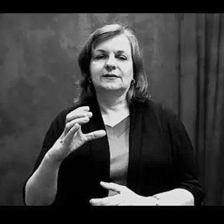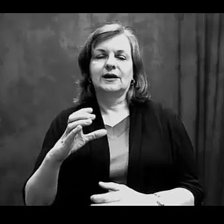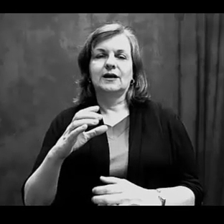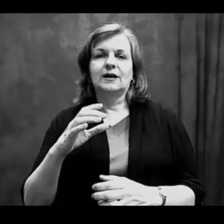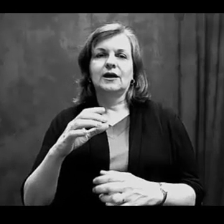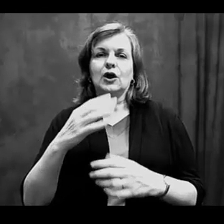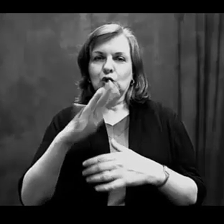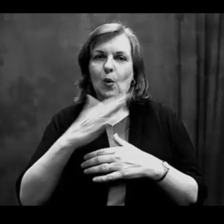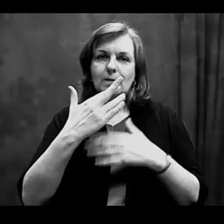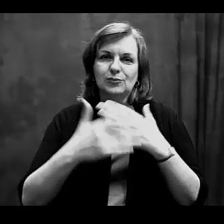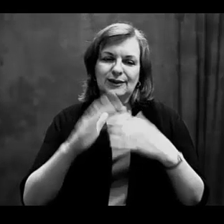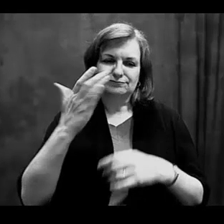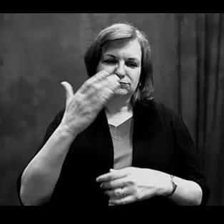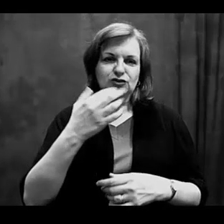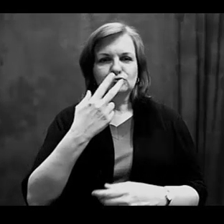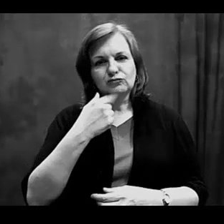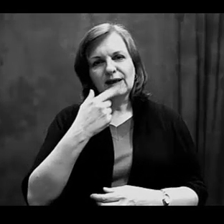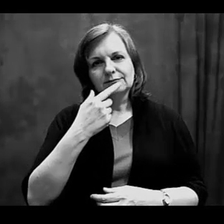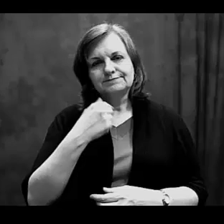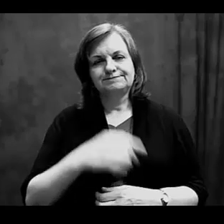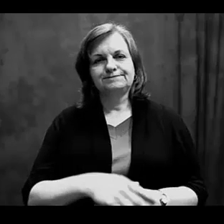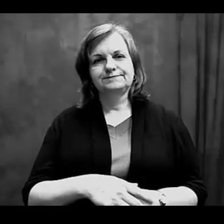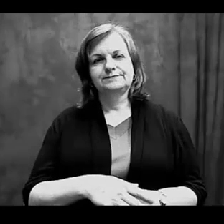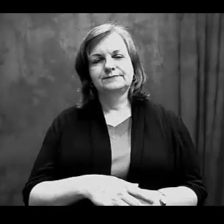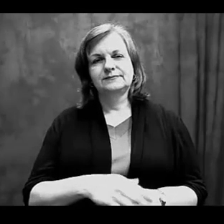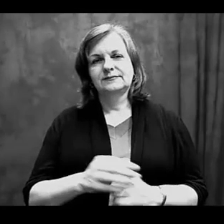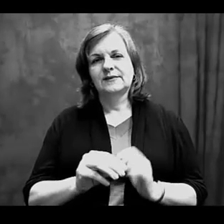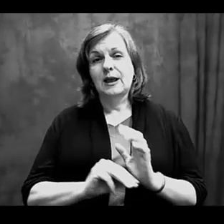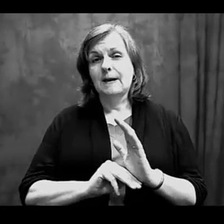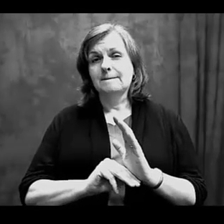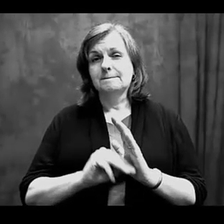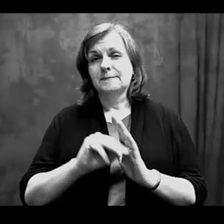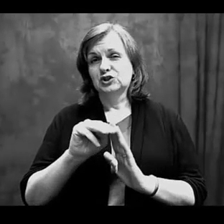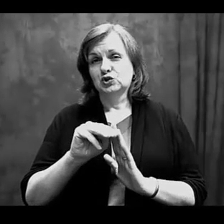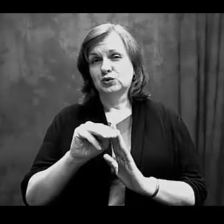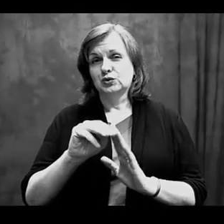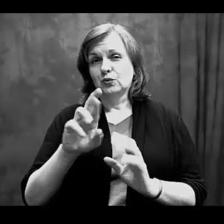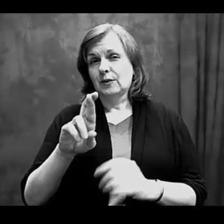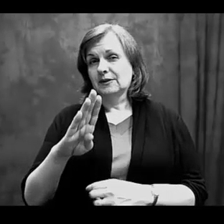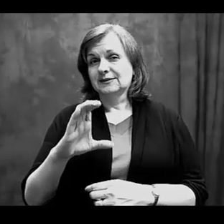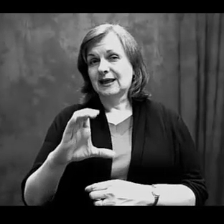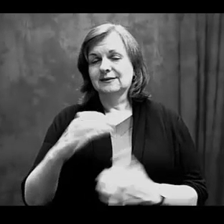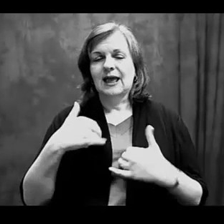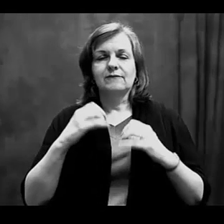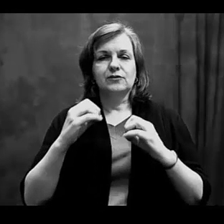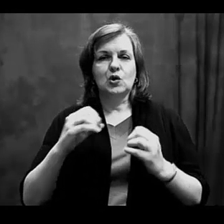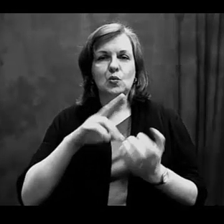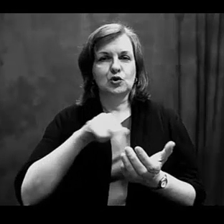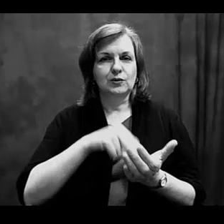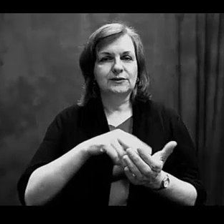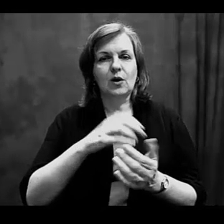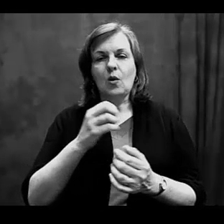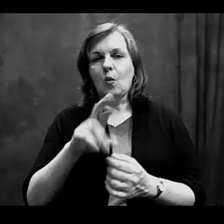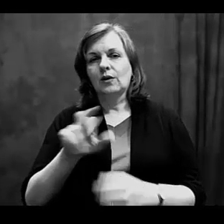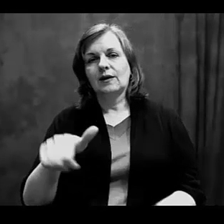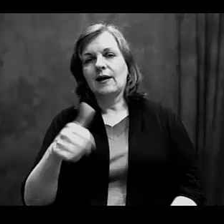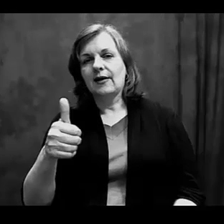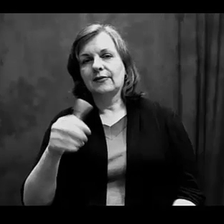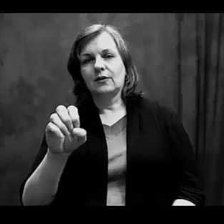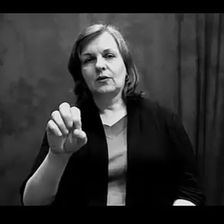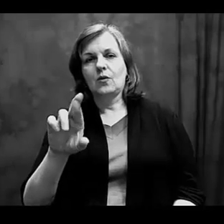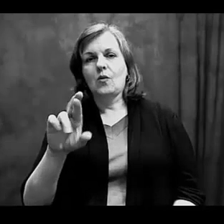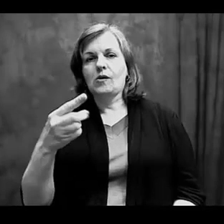because there are so many of them, all of your blood looks red, not just the red blood cells. Mature red blood cells actually lack a